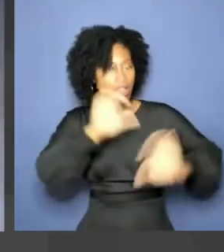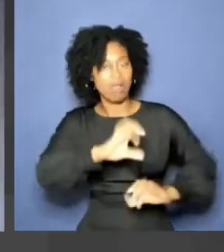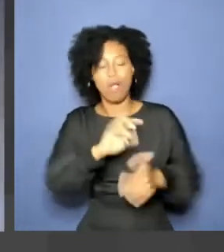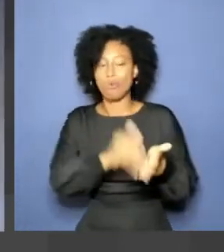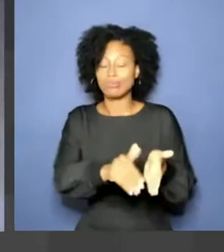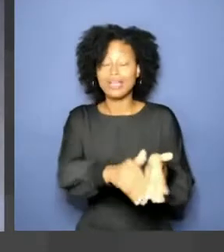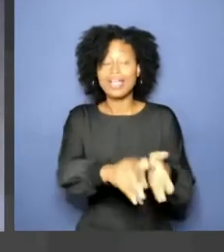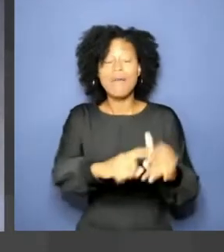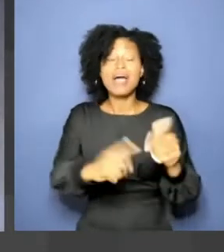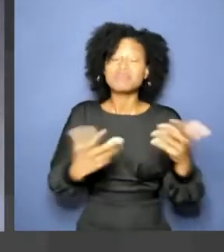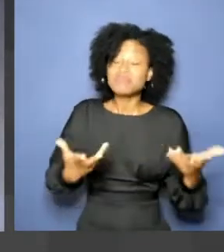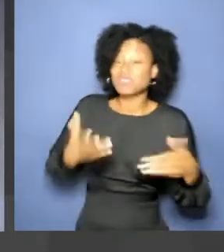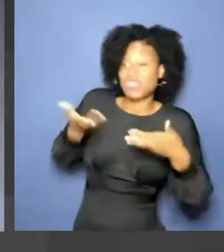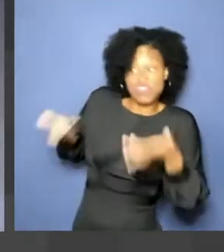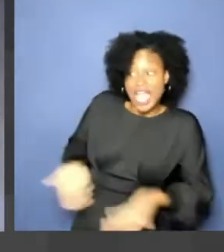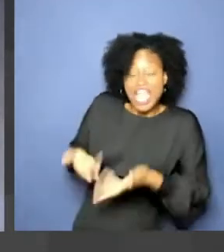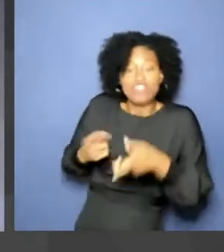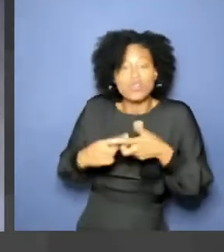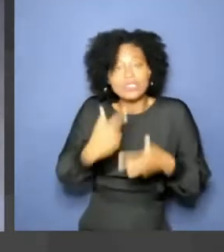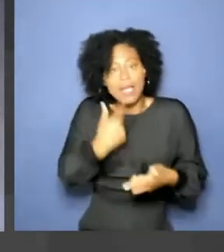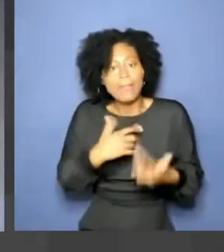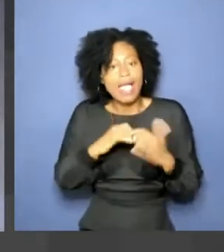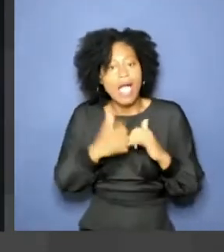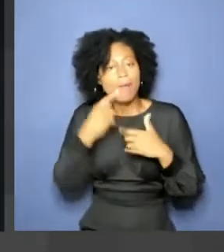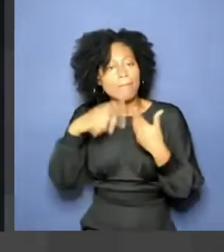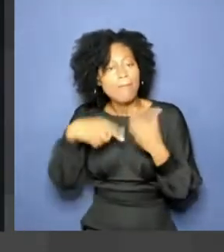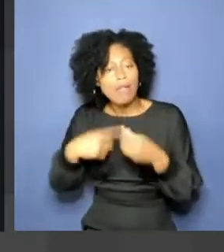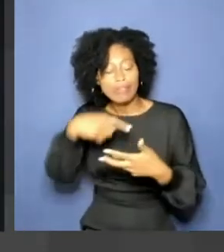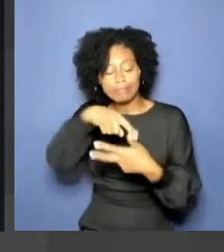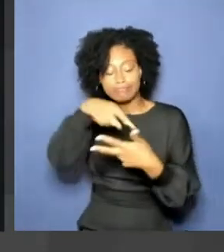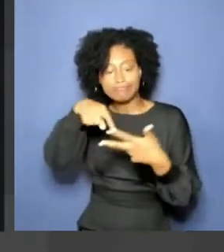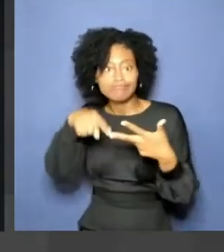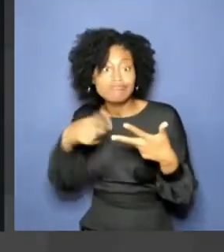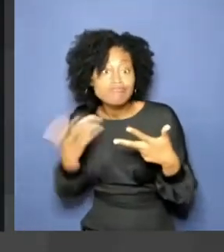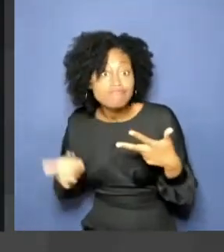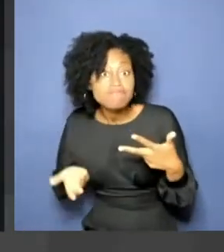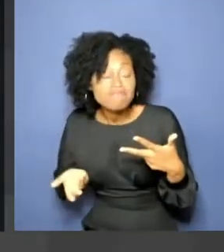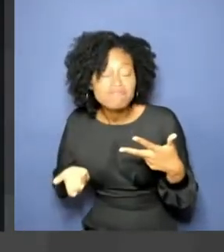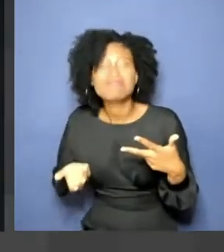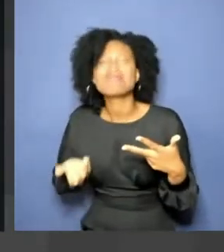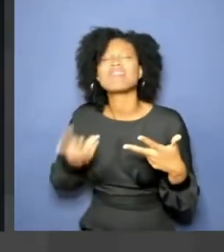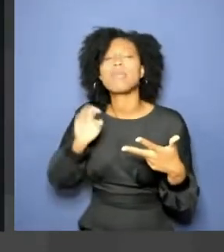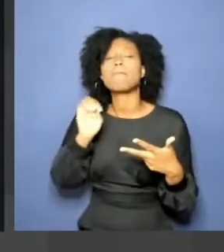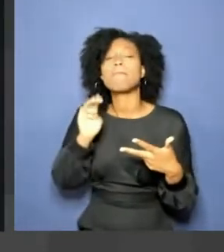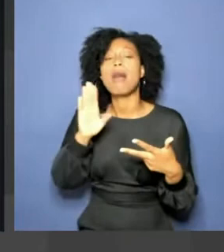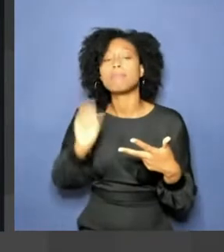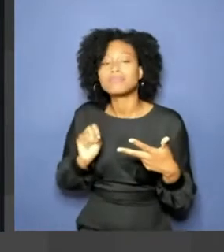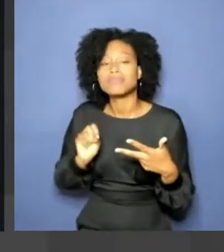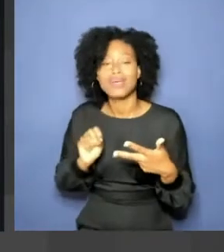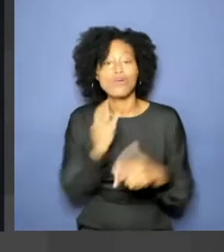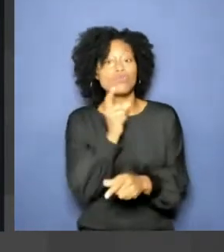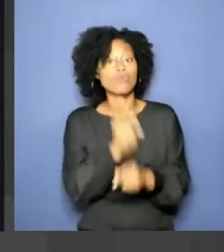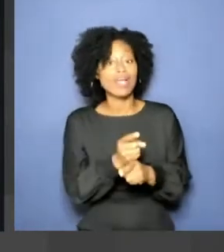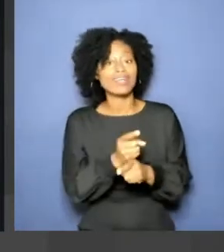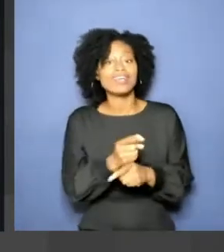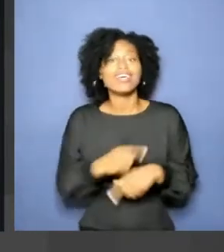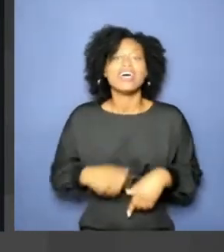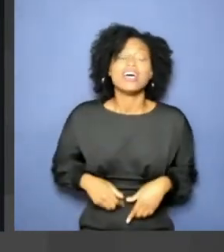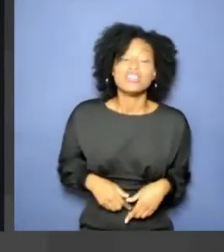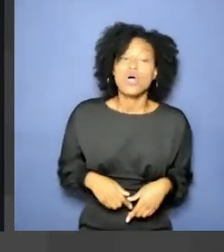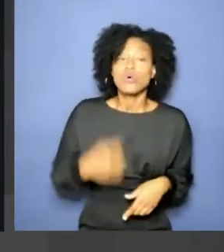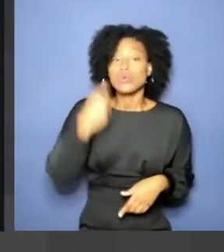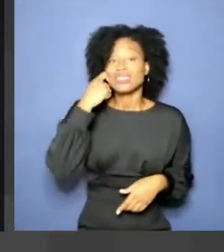can you please tell everyone all about this year's mobs? Absolutely. So, as you already mentioned, the team came up